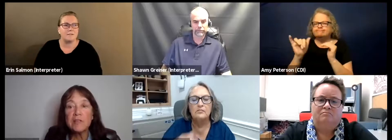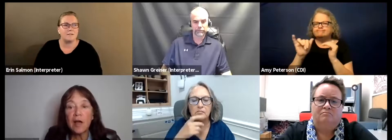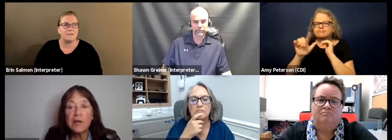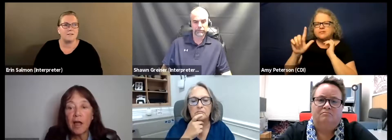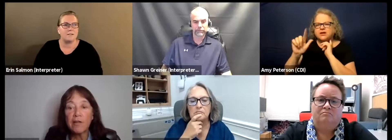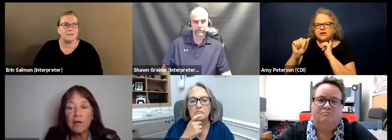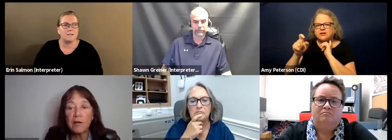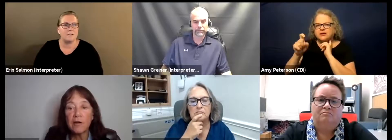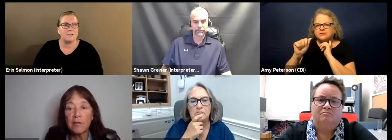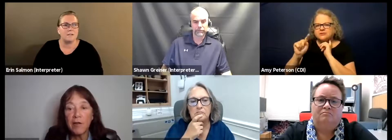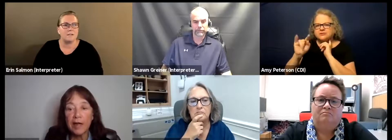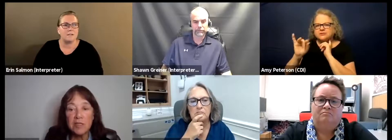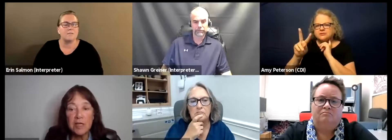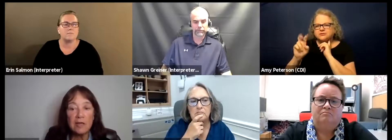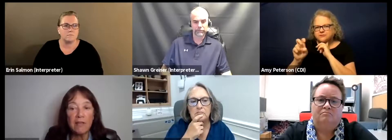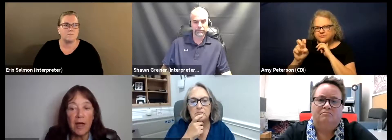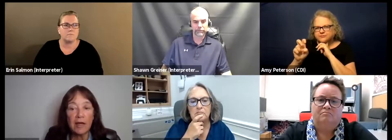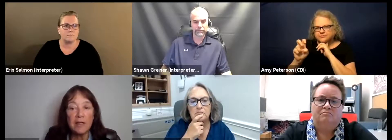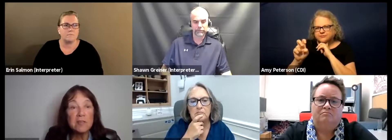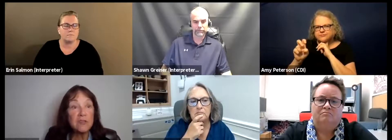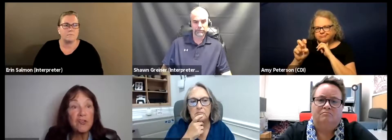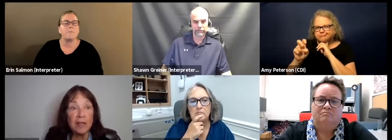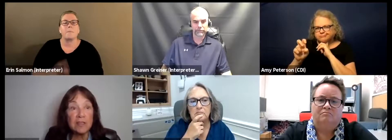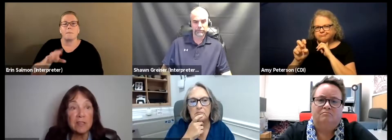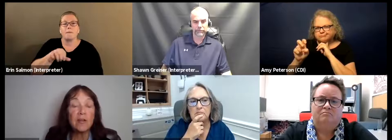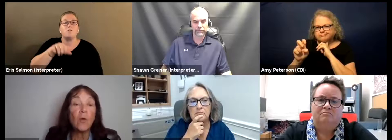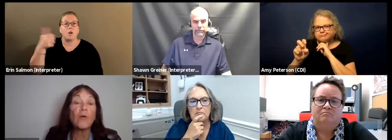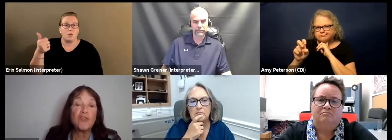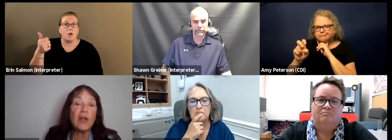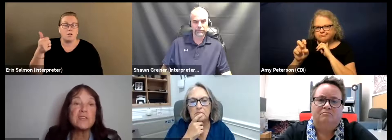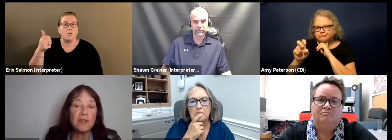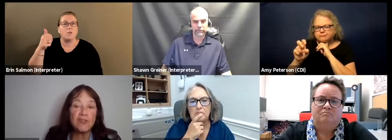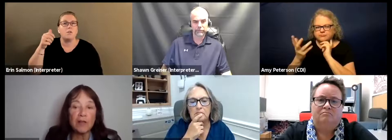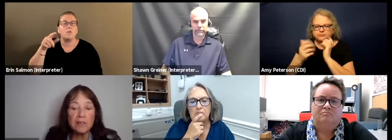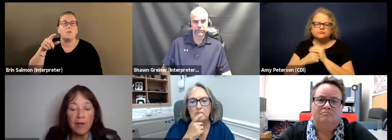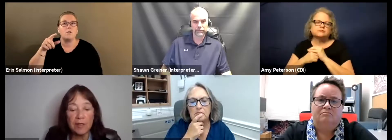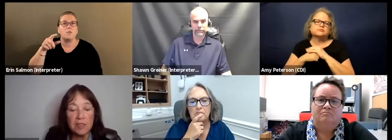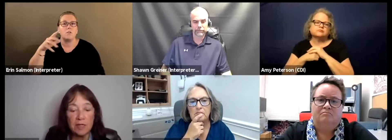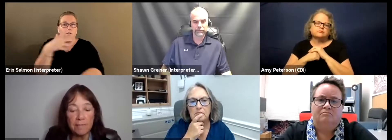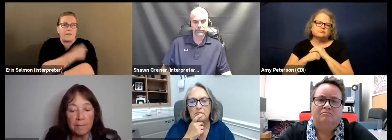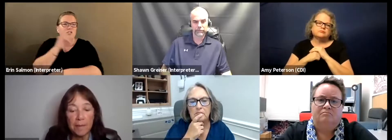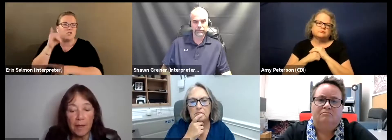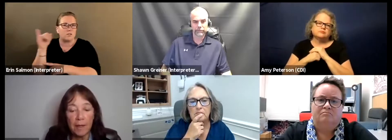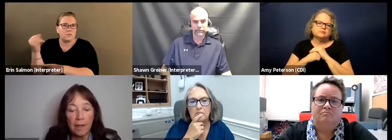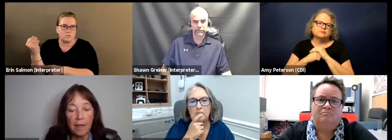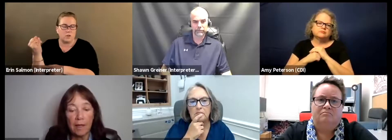There is another vaccine, and that is the Janssen or Johnson & Johnson vaccine.